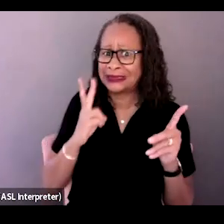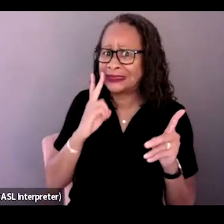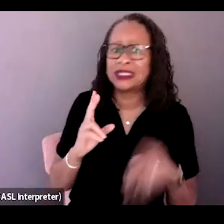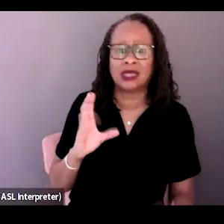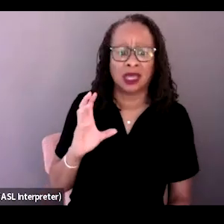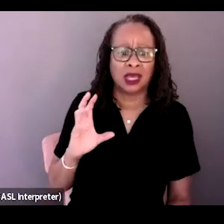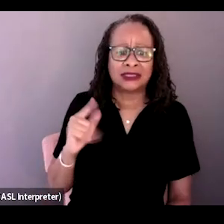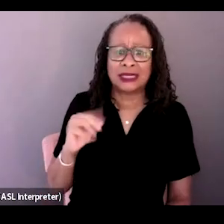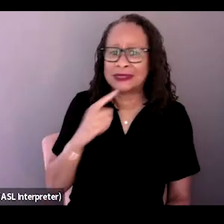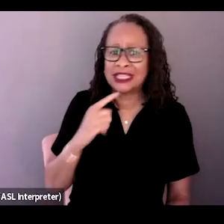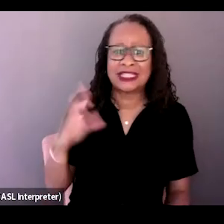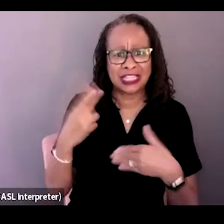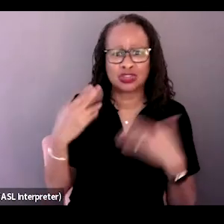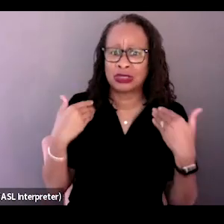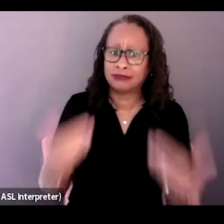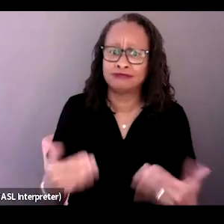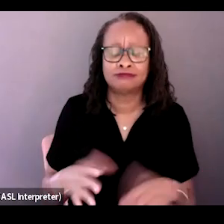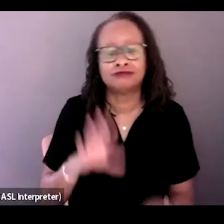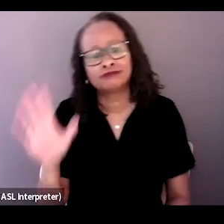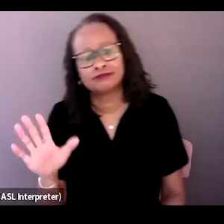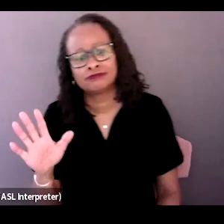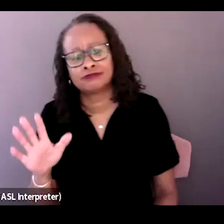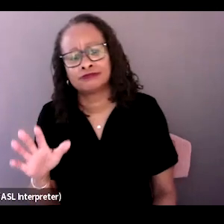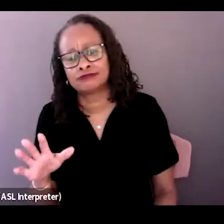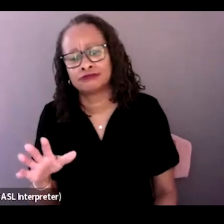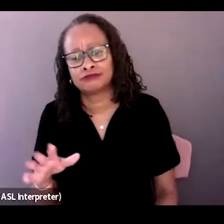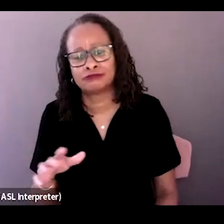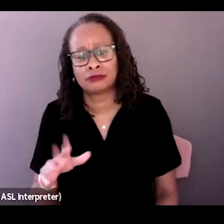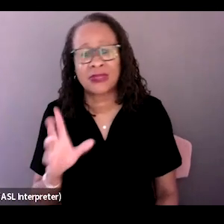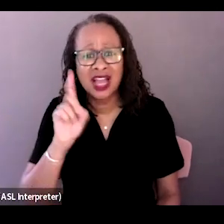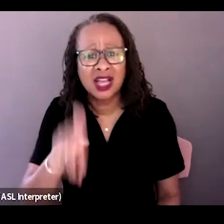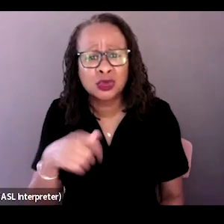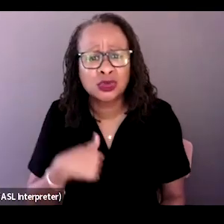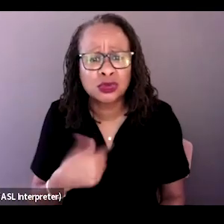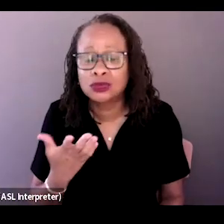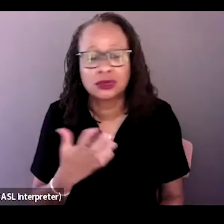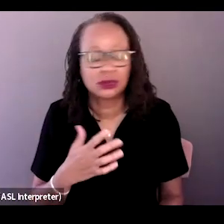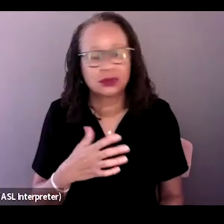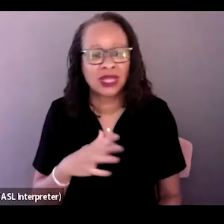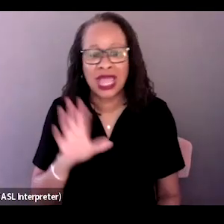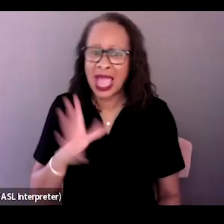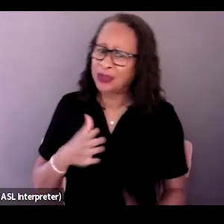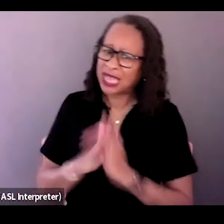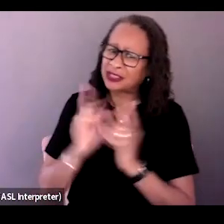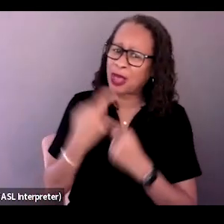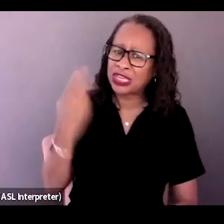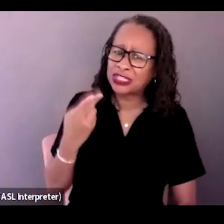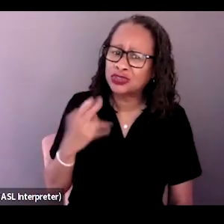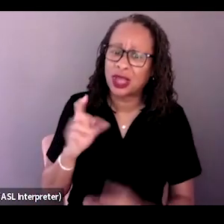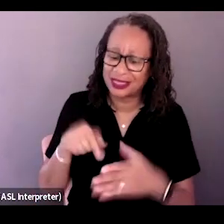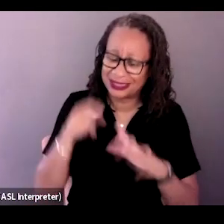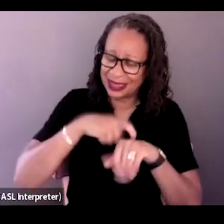period. Oh, I'm sorry, go ahead, please. I didn't understand the question. The history of... I was going to ask you about the history. The history of this